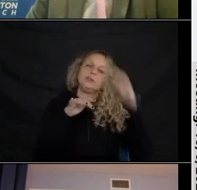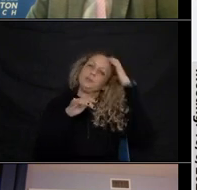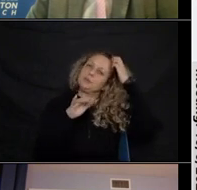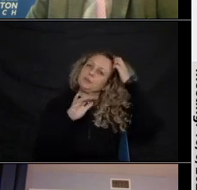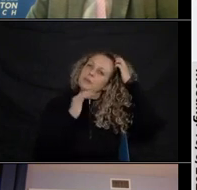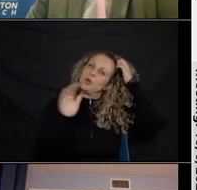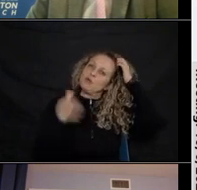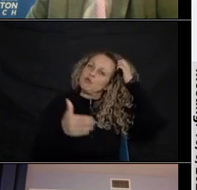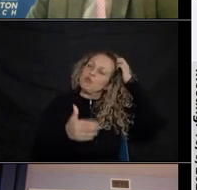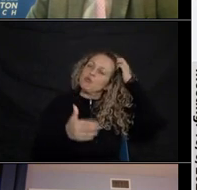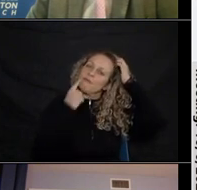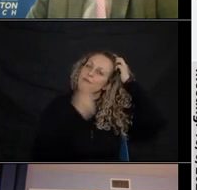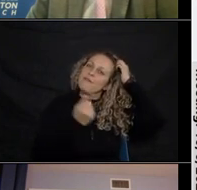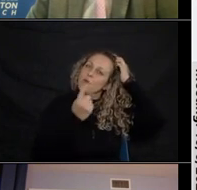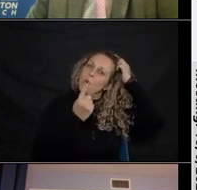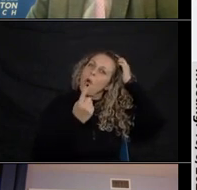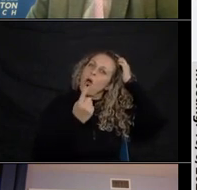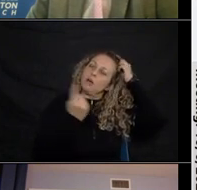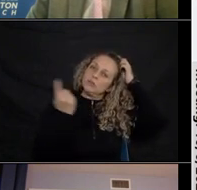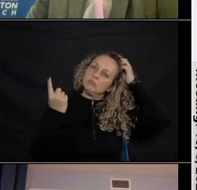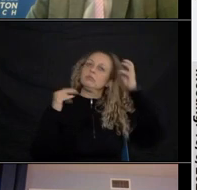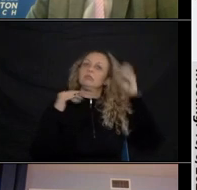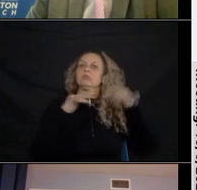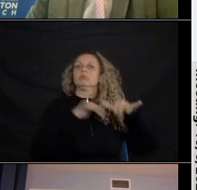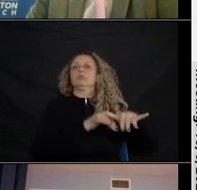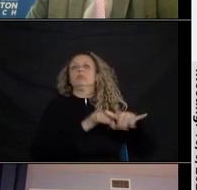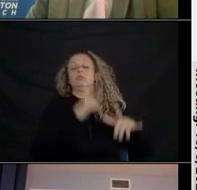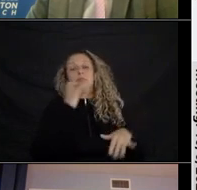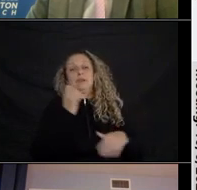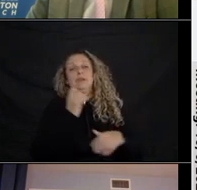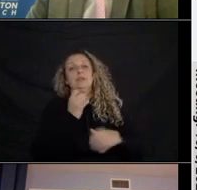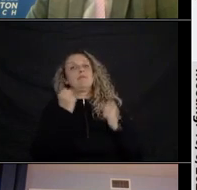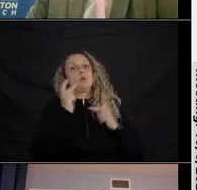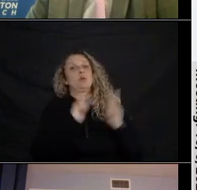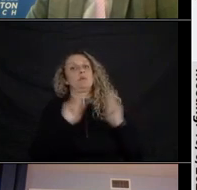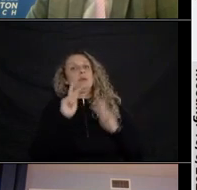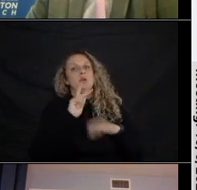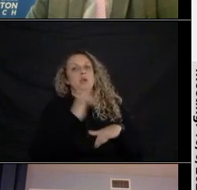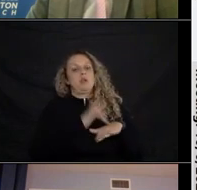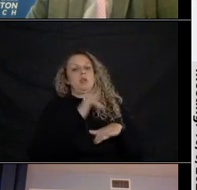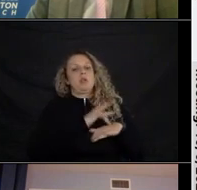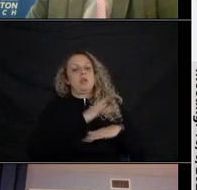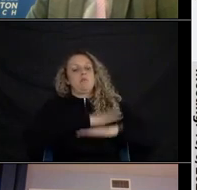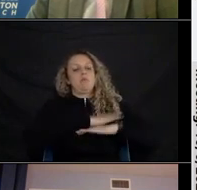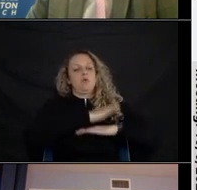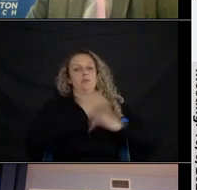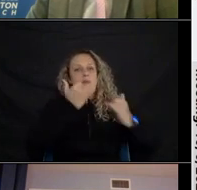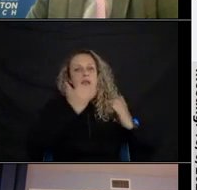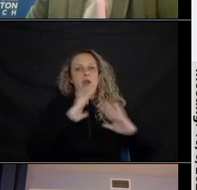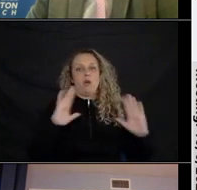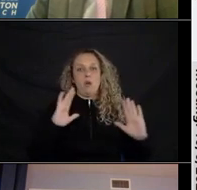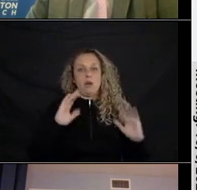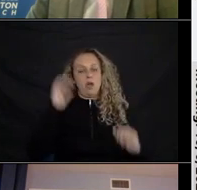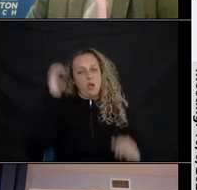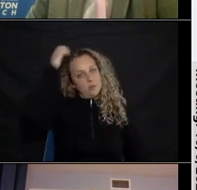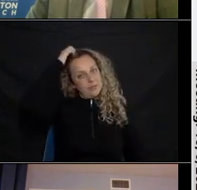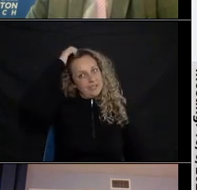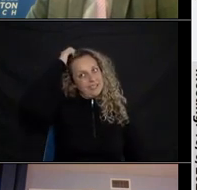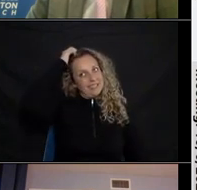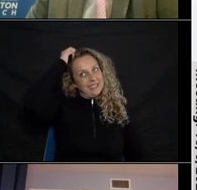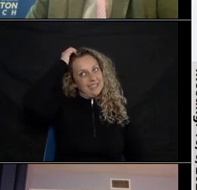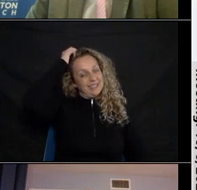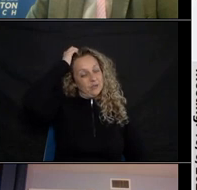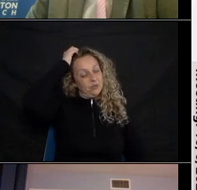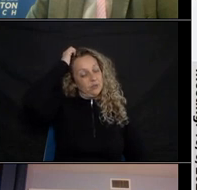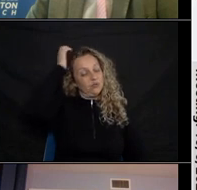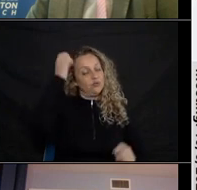community room for everyone going to that, because multiple people have touched that podium now, and you're correct, it